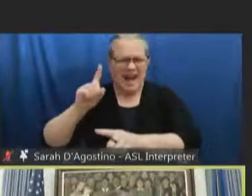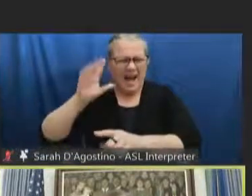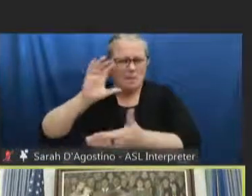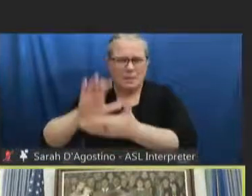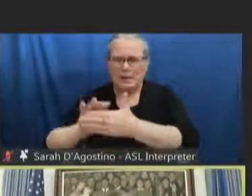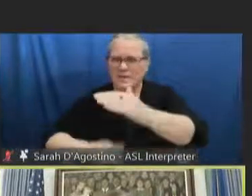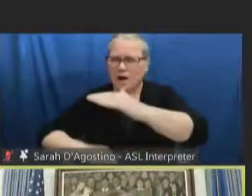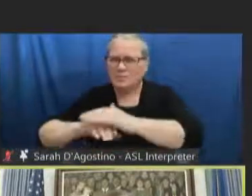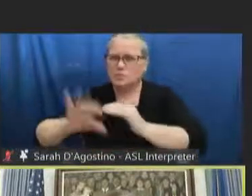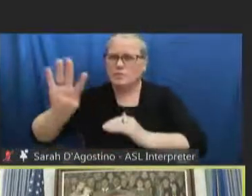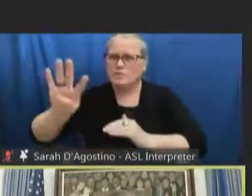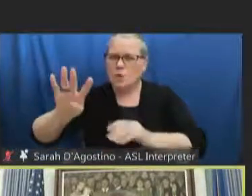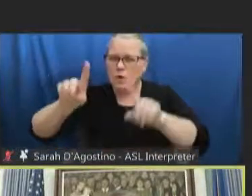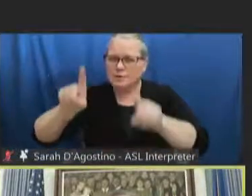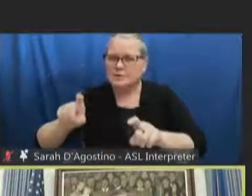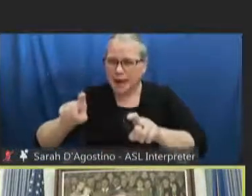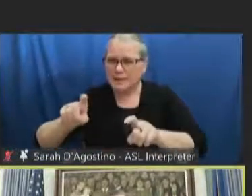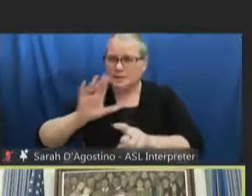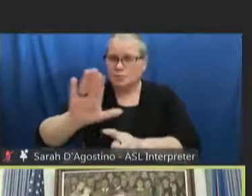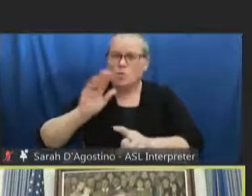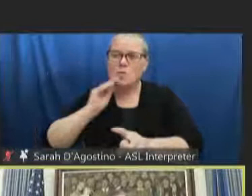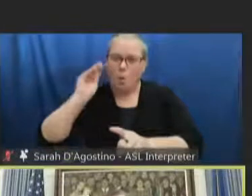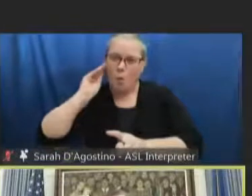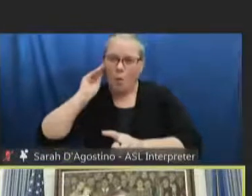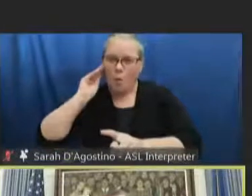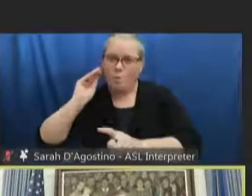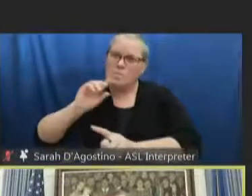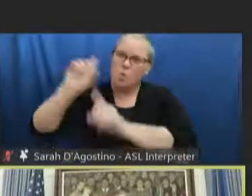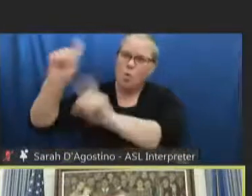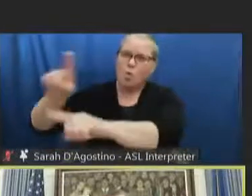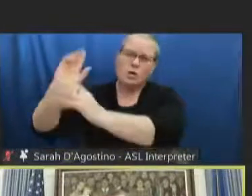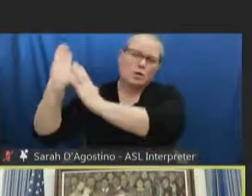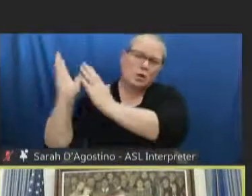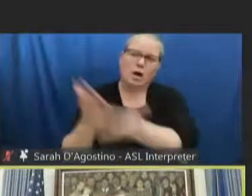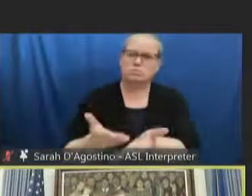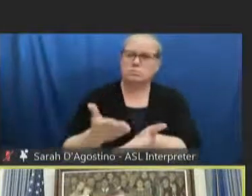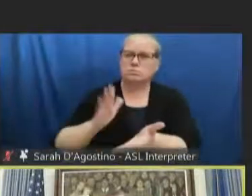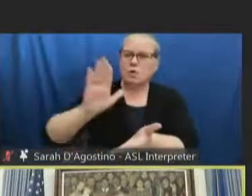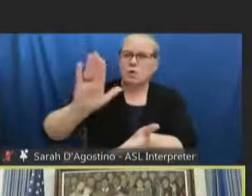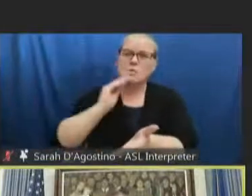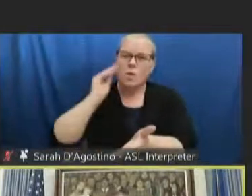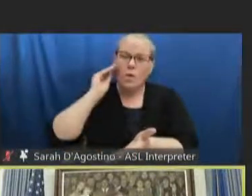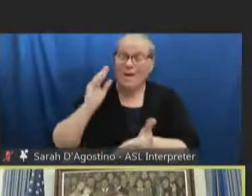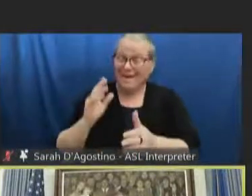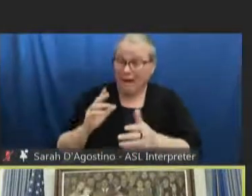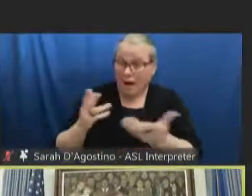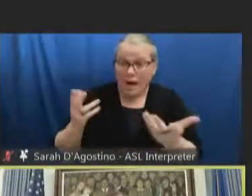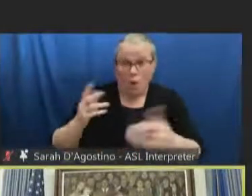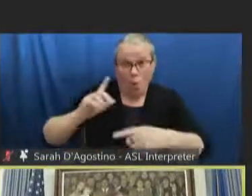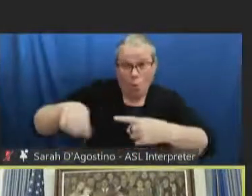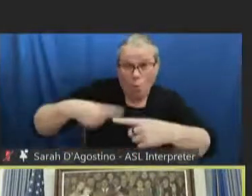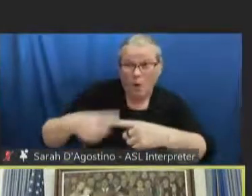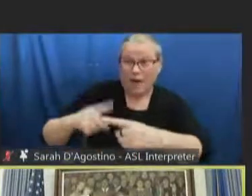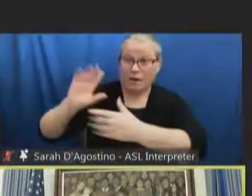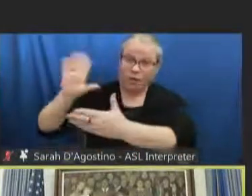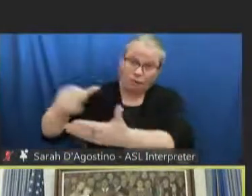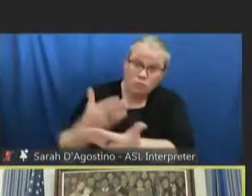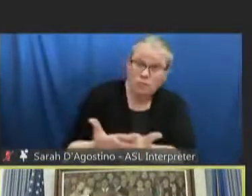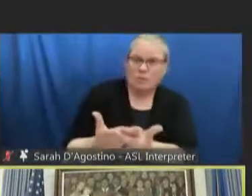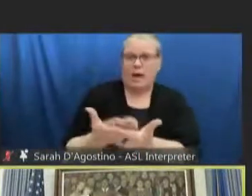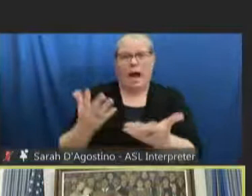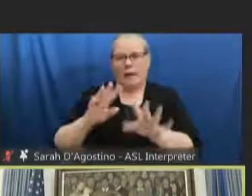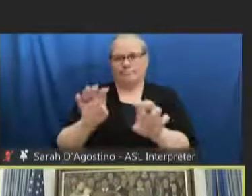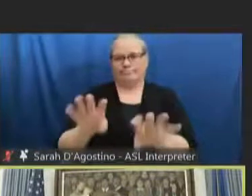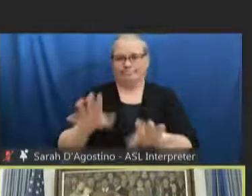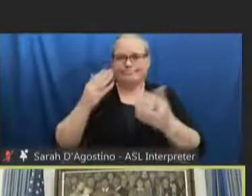to be delivered. There may be some supply chain issues there, but very soon you'll be able to get 4 per person per